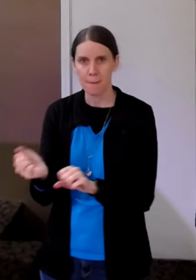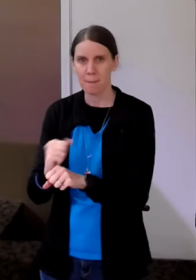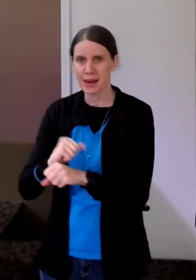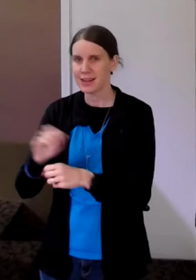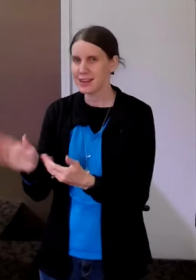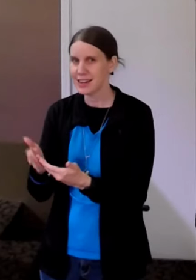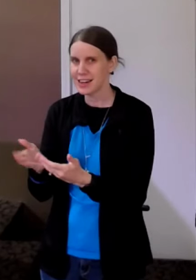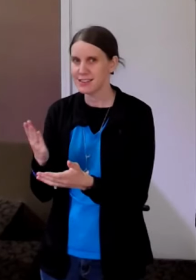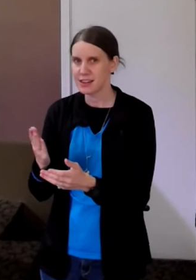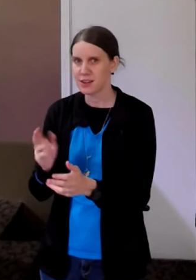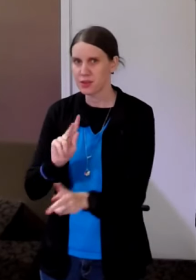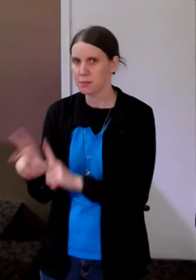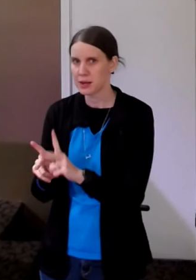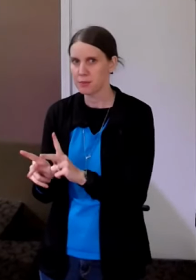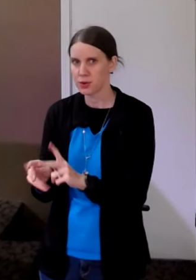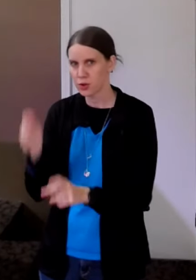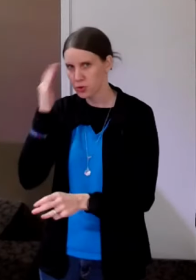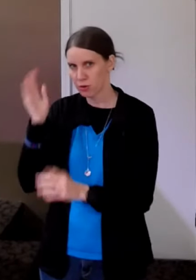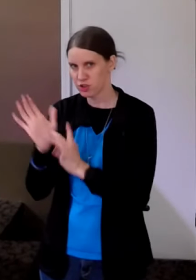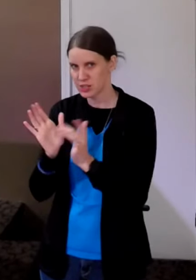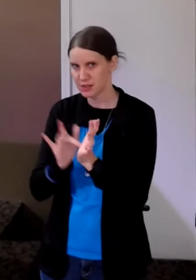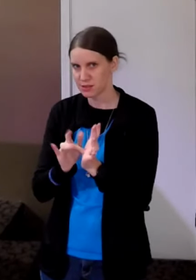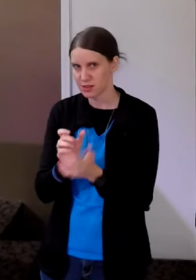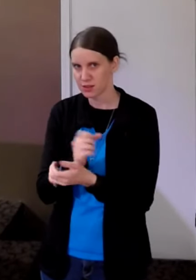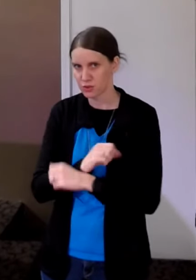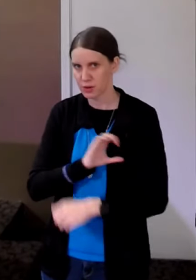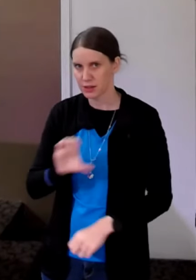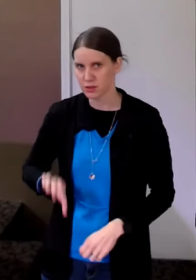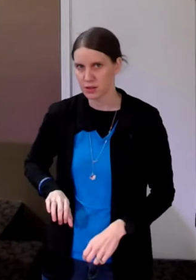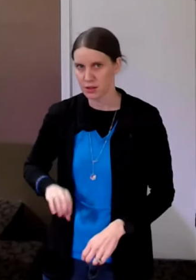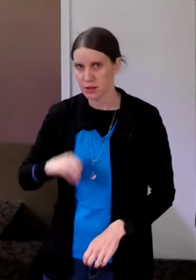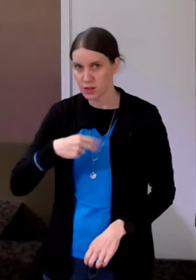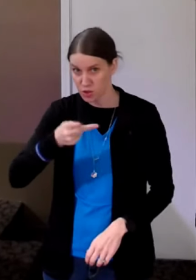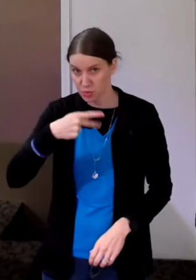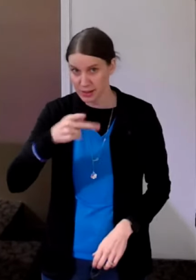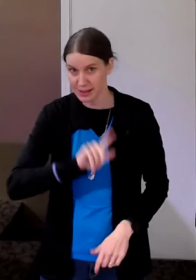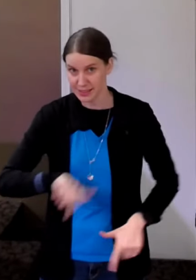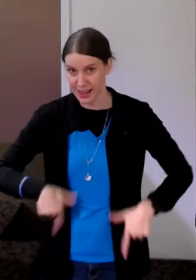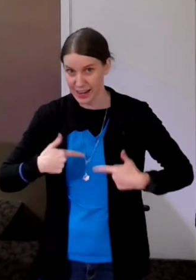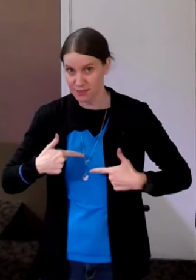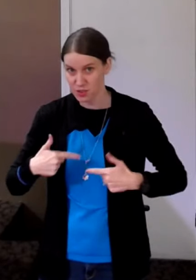to come to know Jesus Christ. And that's what our lives are supposed to do in our words.